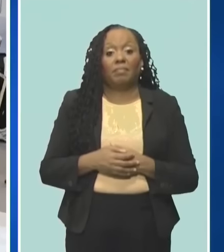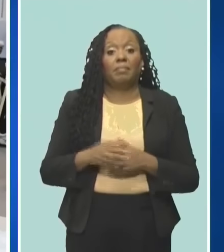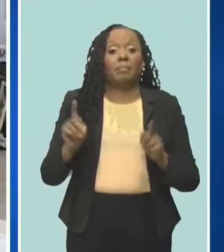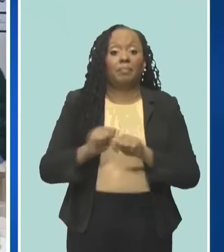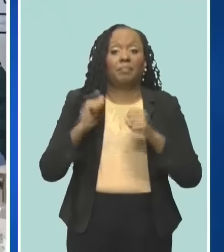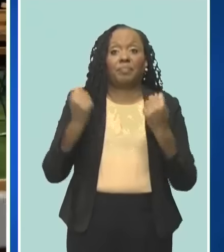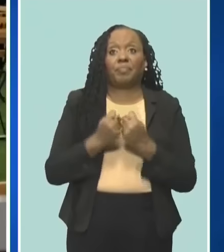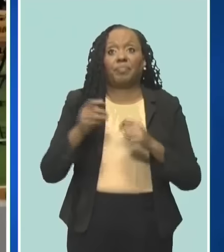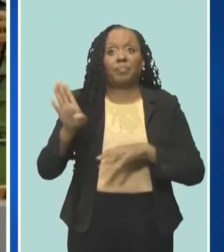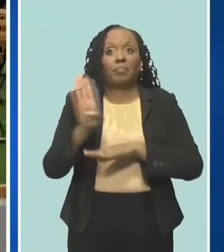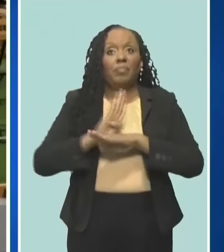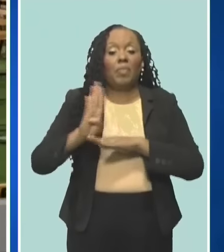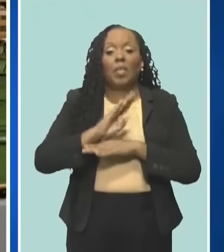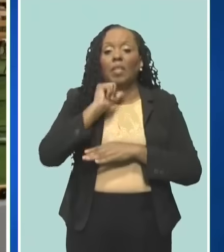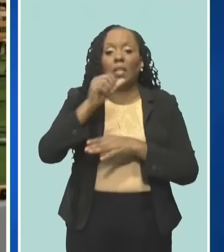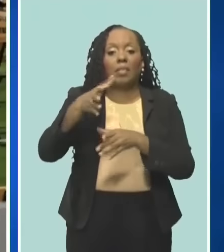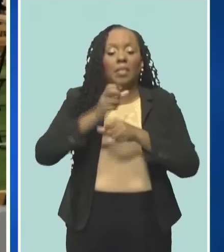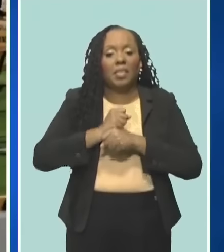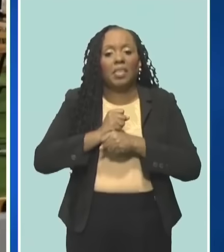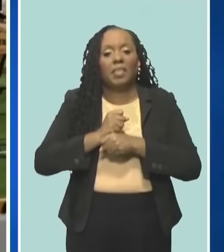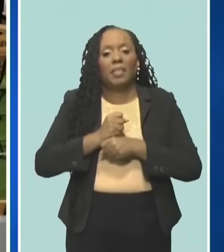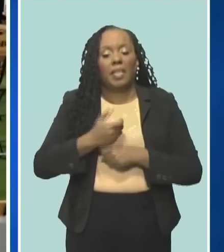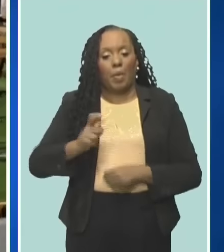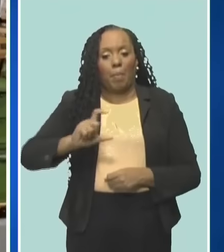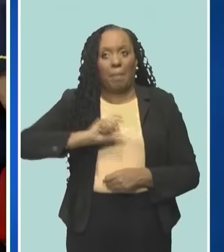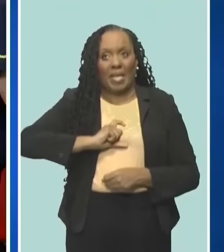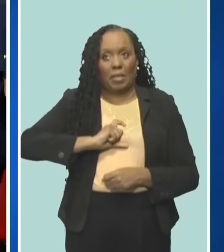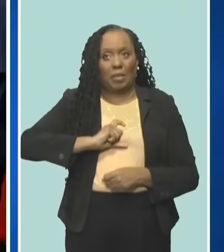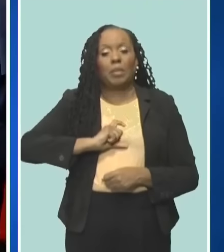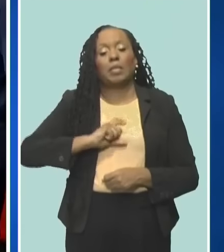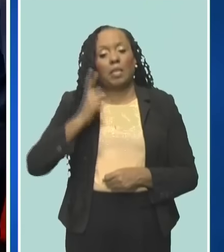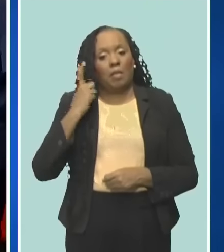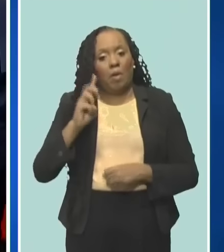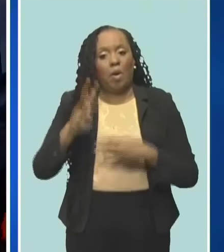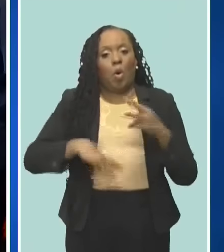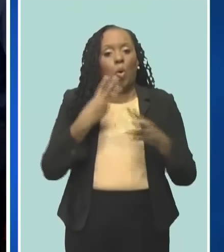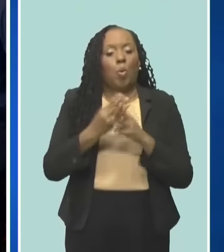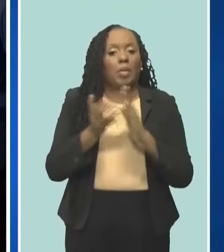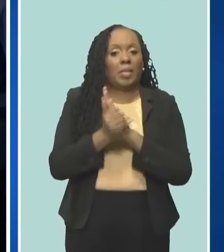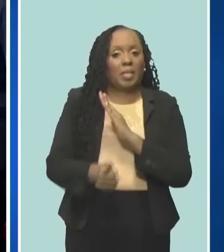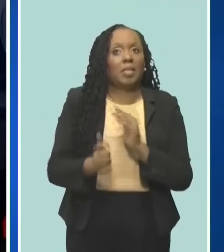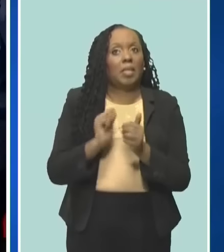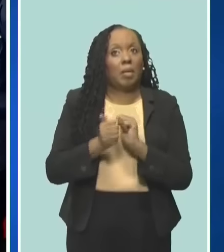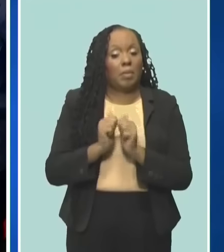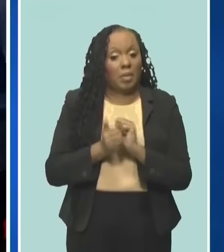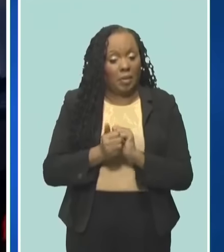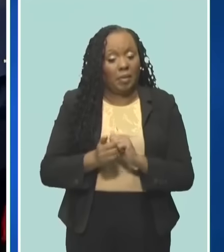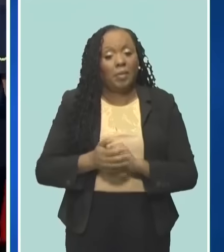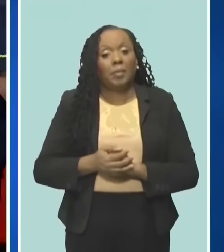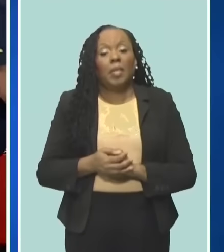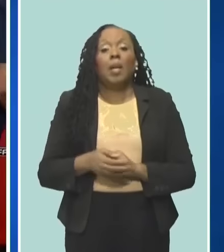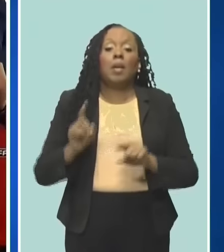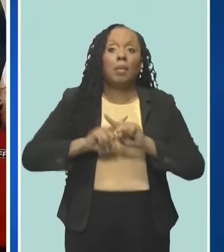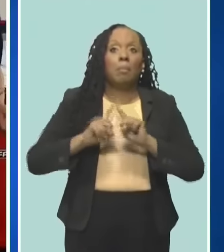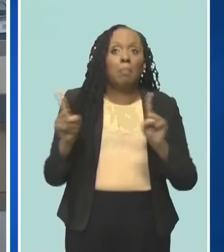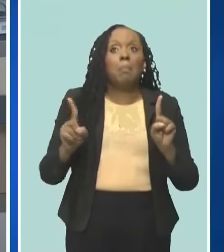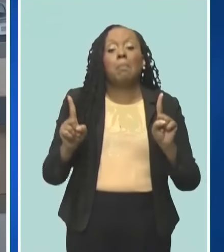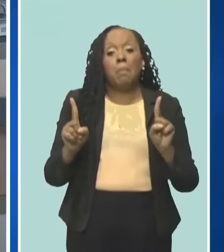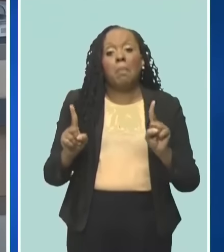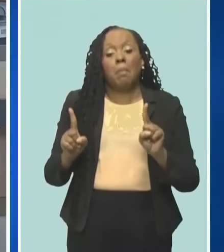not receive any medals or medallions for excellence at this year's WorldSkills International competition. But speaking to the